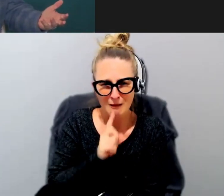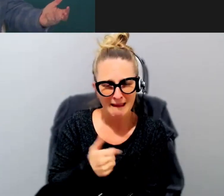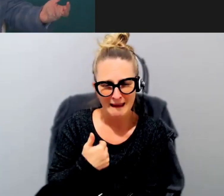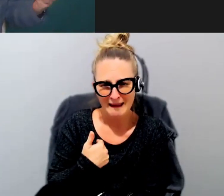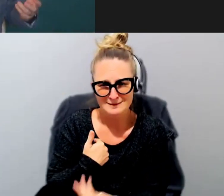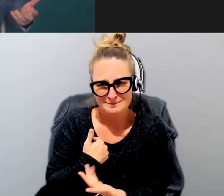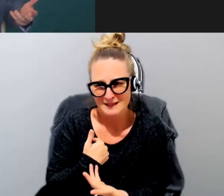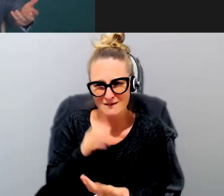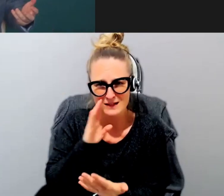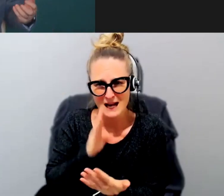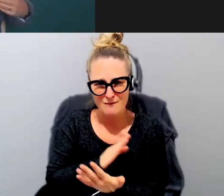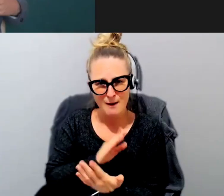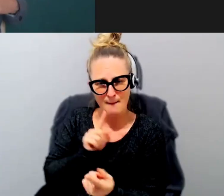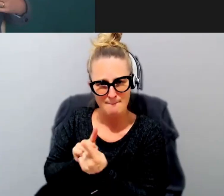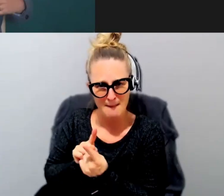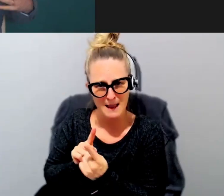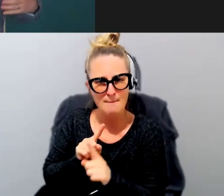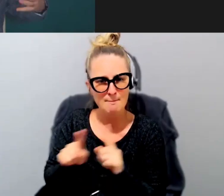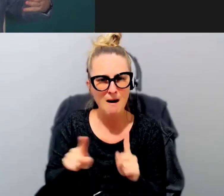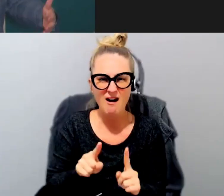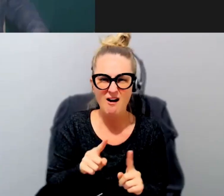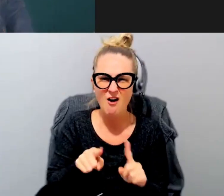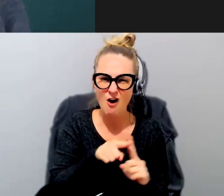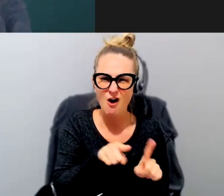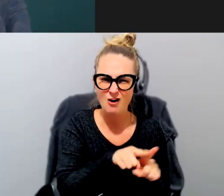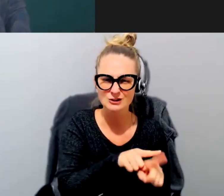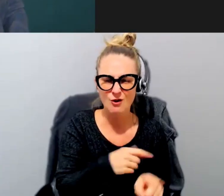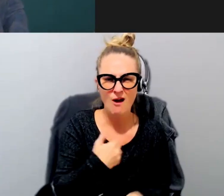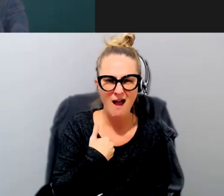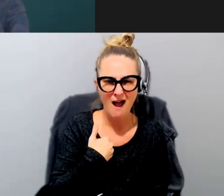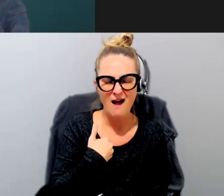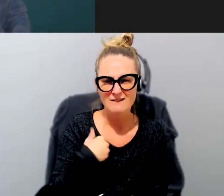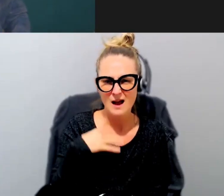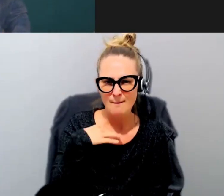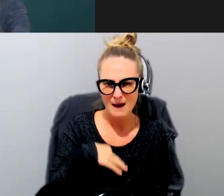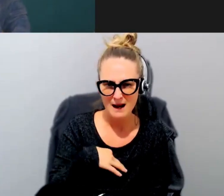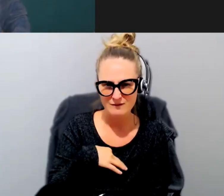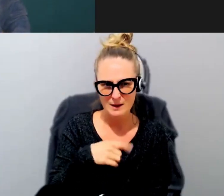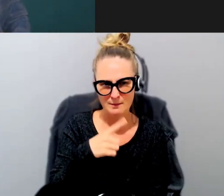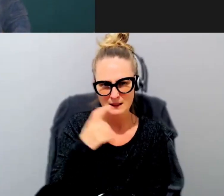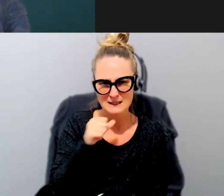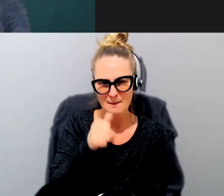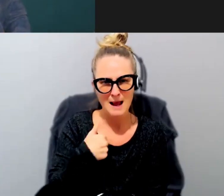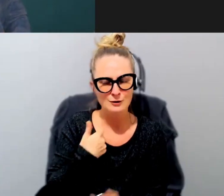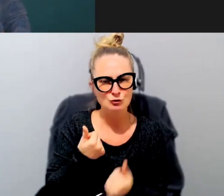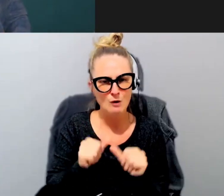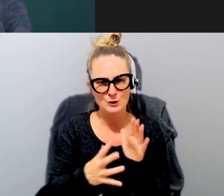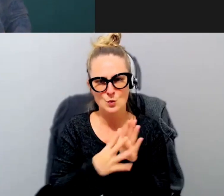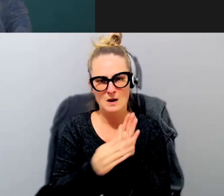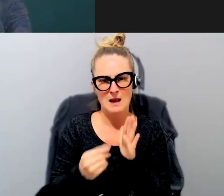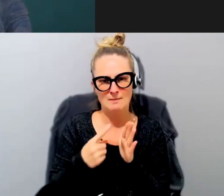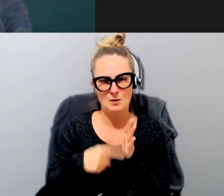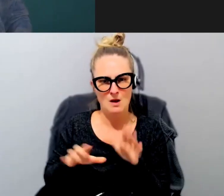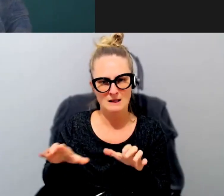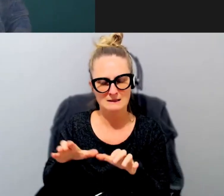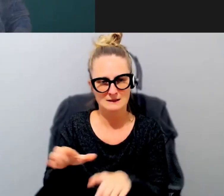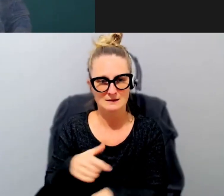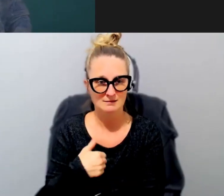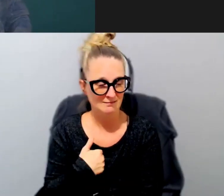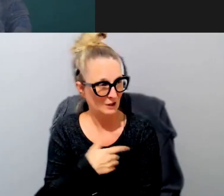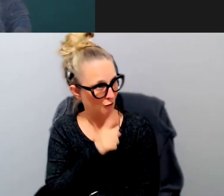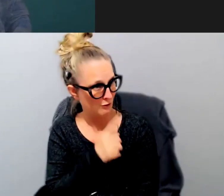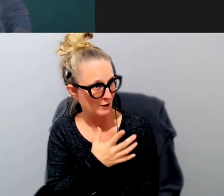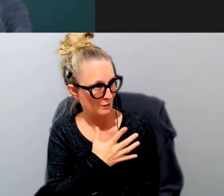our movement, but there's also a benefit that I don't feel like I'm trying to replicate what he was doing. He would have liked you. I hope so. I don't